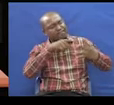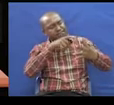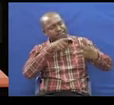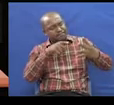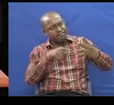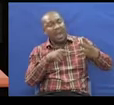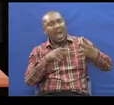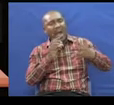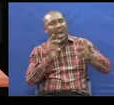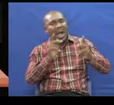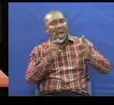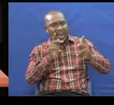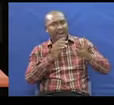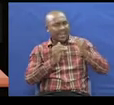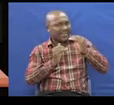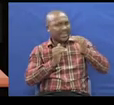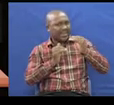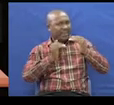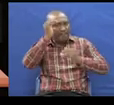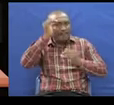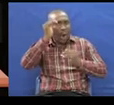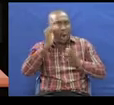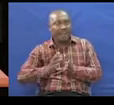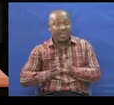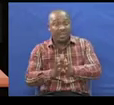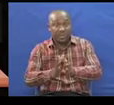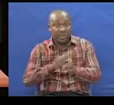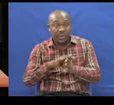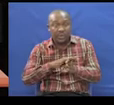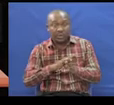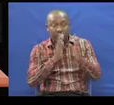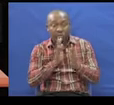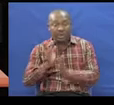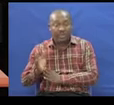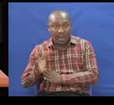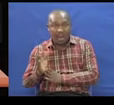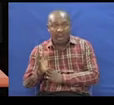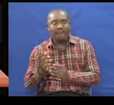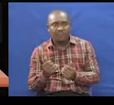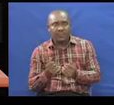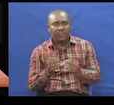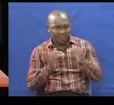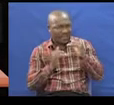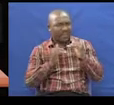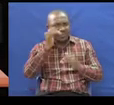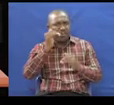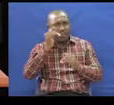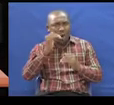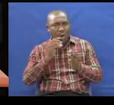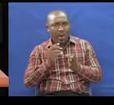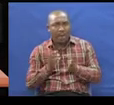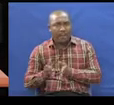the common method used to prepare hydrogen in the laboratory. The common method used to